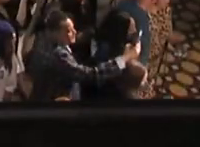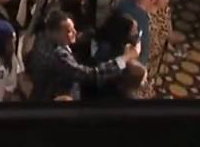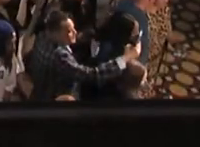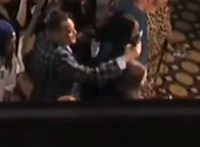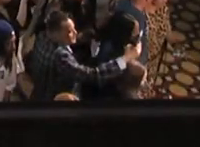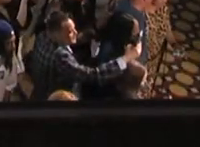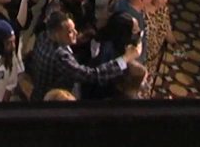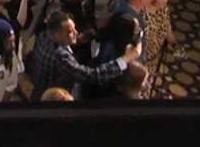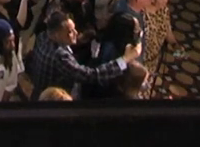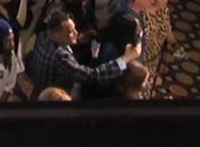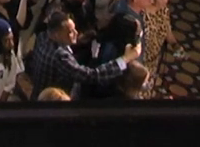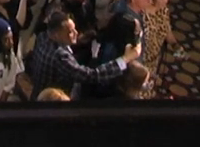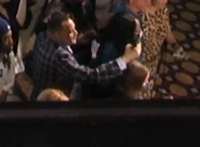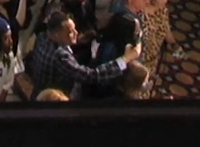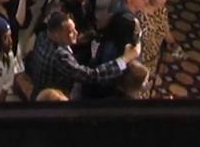Hi, Whitney.